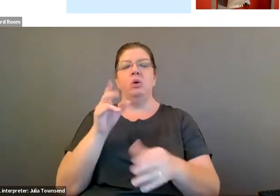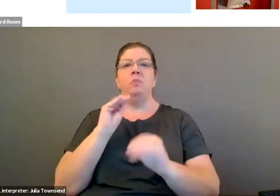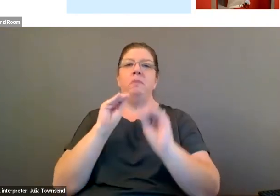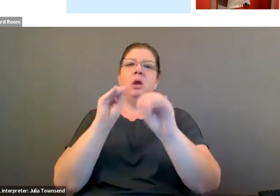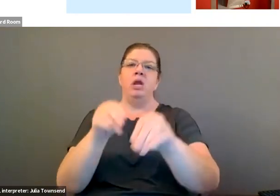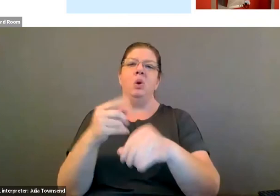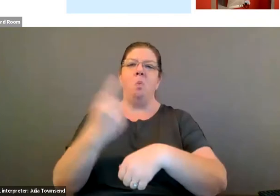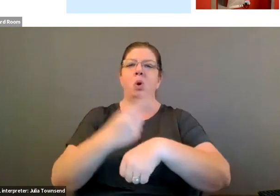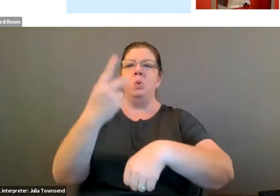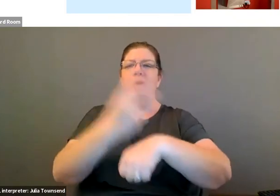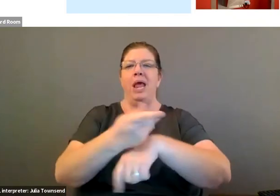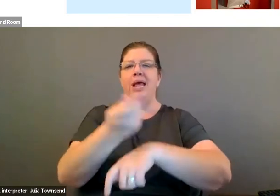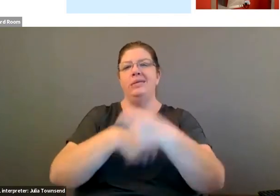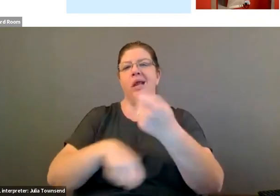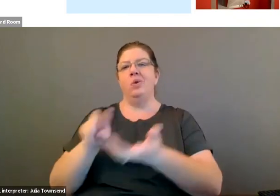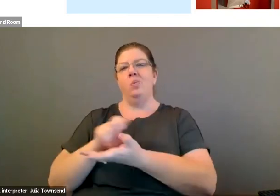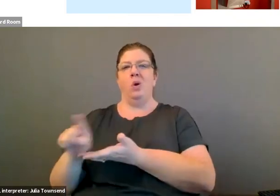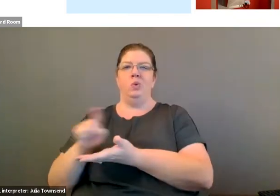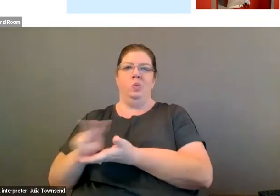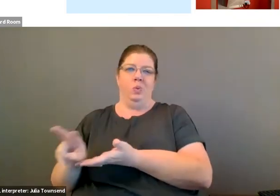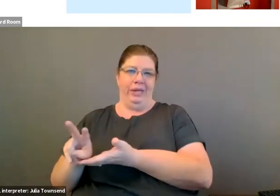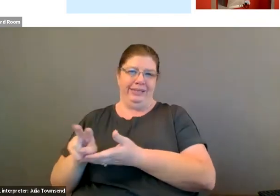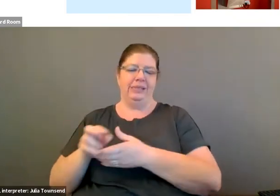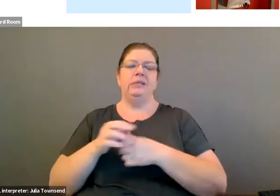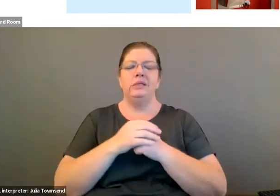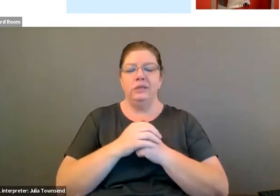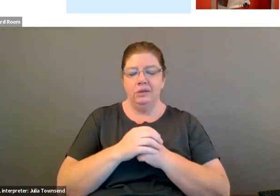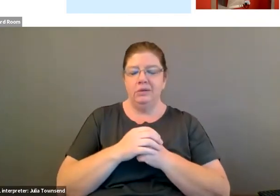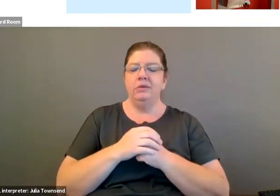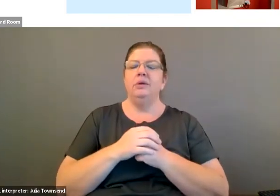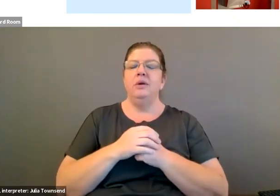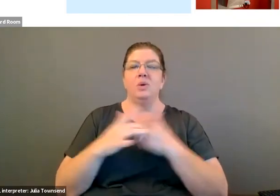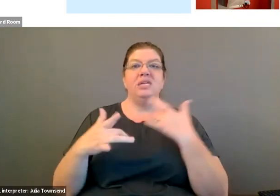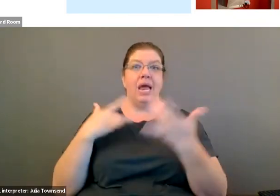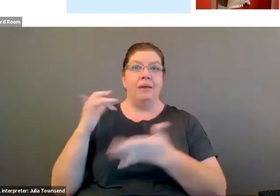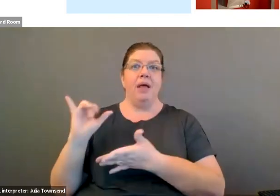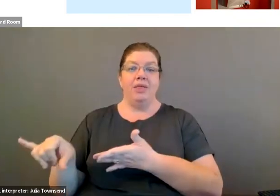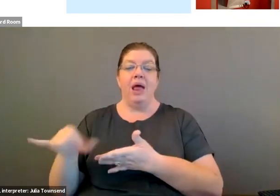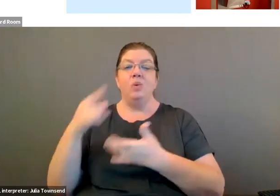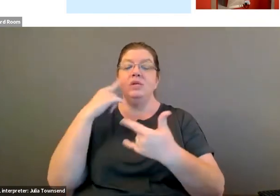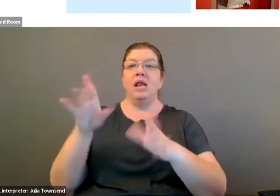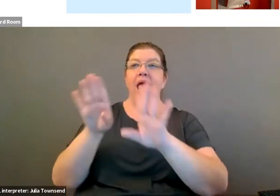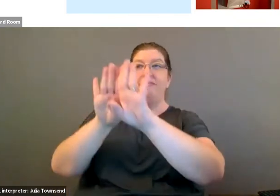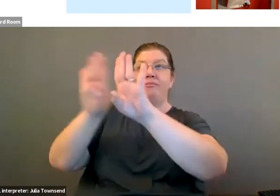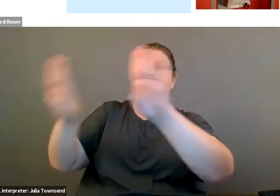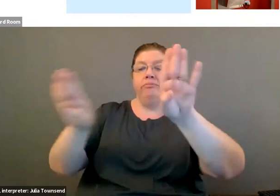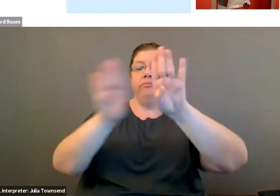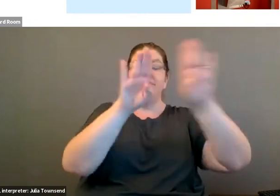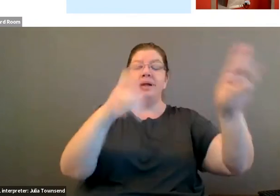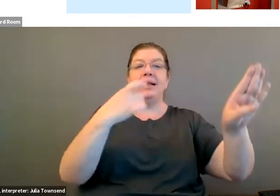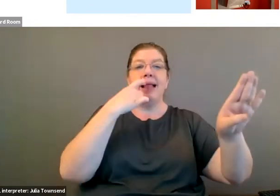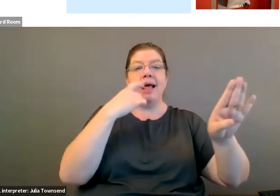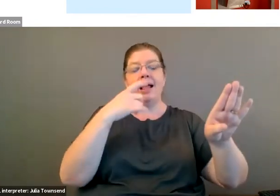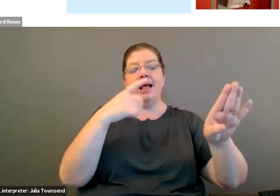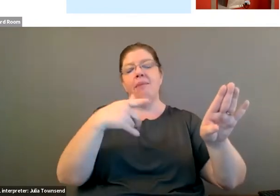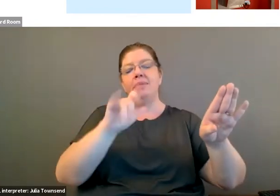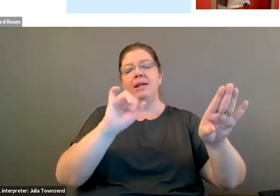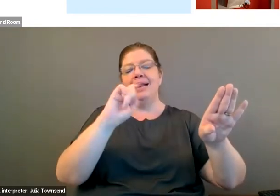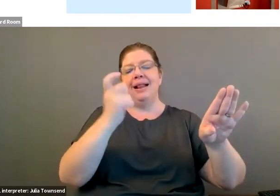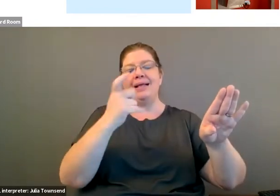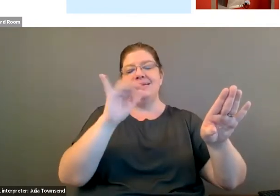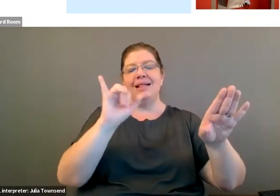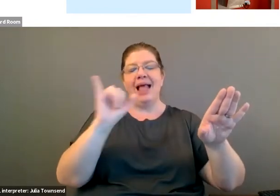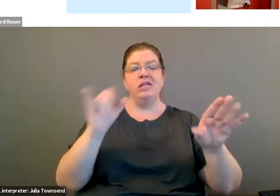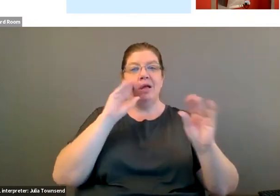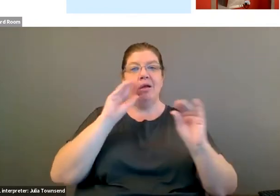of weeks. So we're excited about that. We still have our plexiglass partitions that were constructed and placed